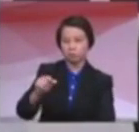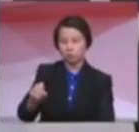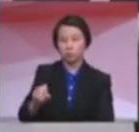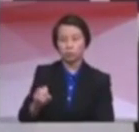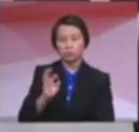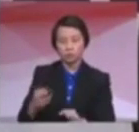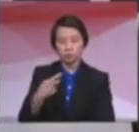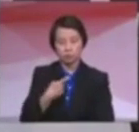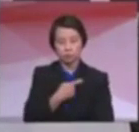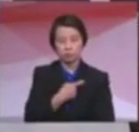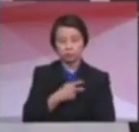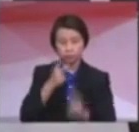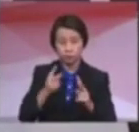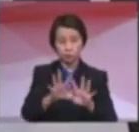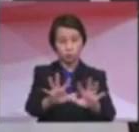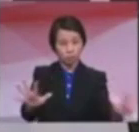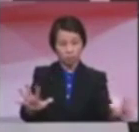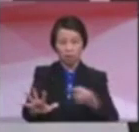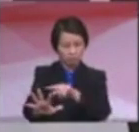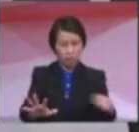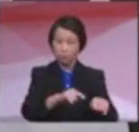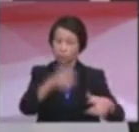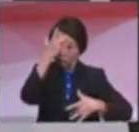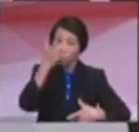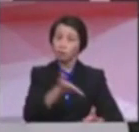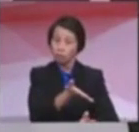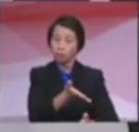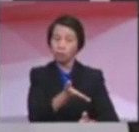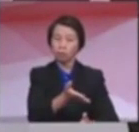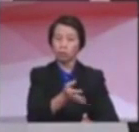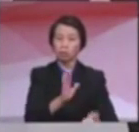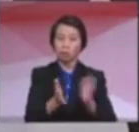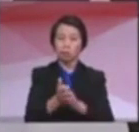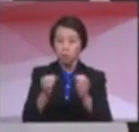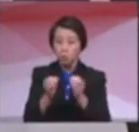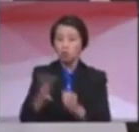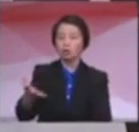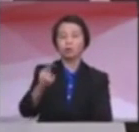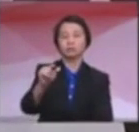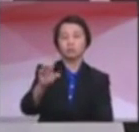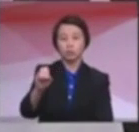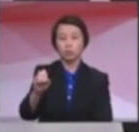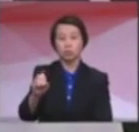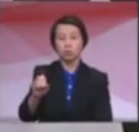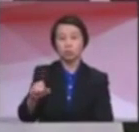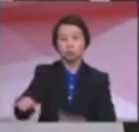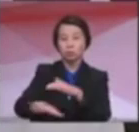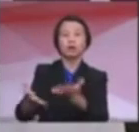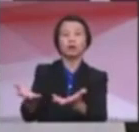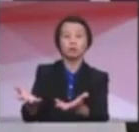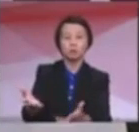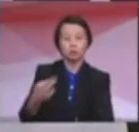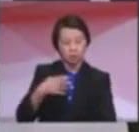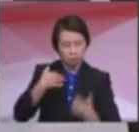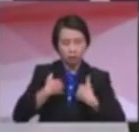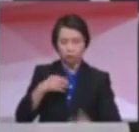into our frontliners, they also get infected. So what more NGOs coming to the ground? So we also have a